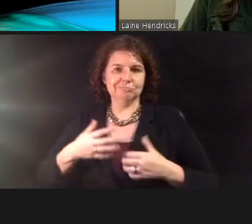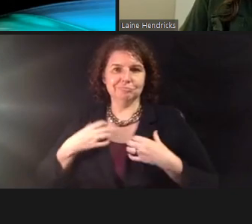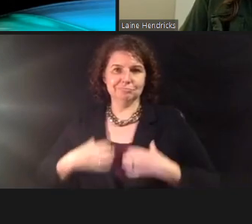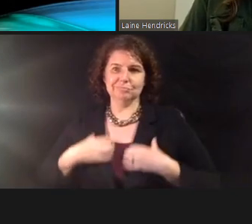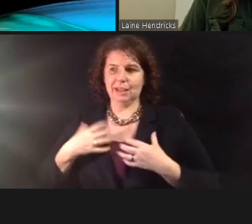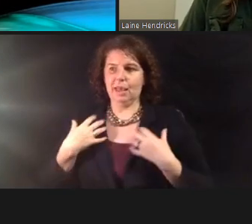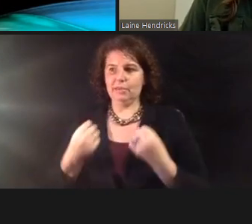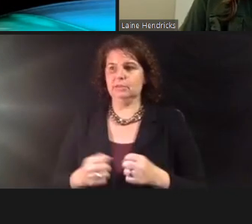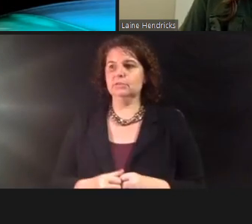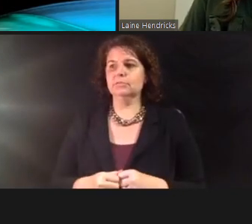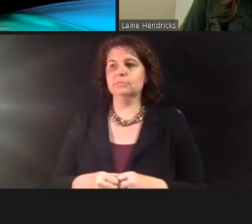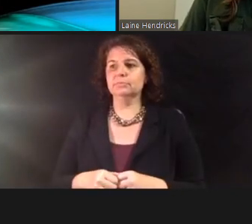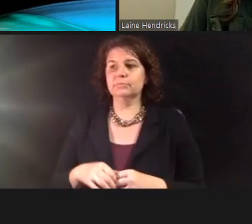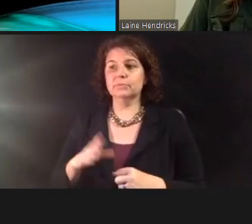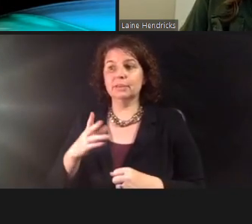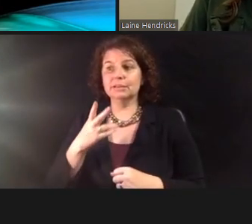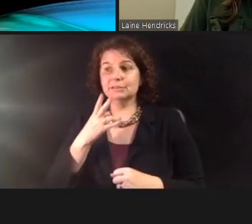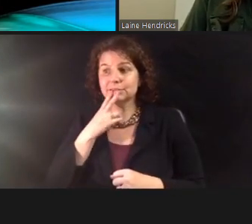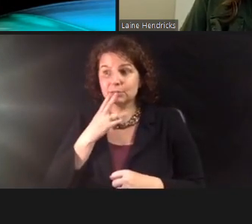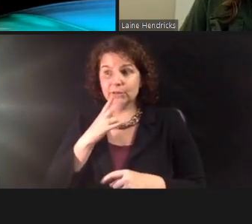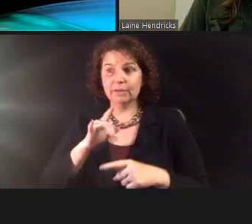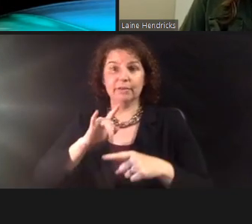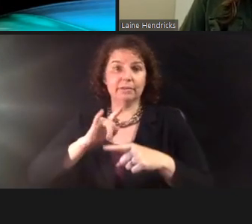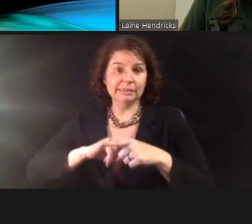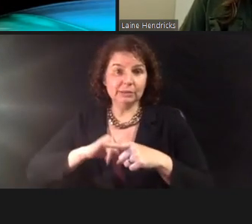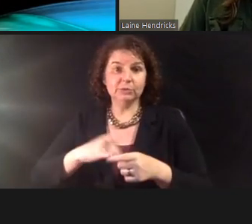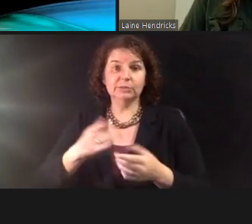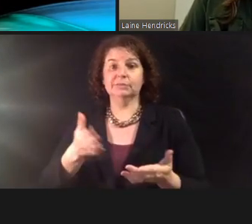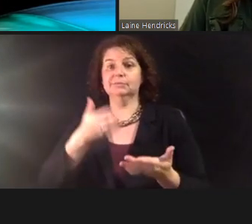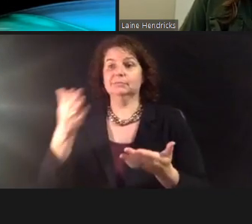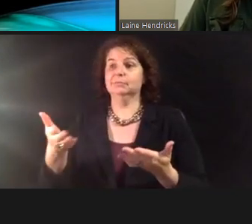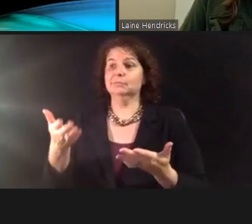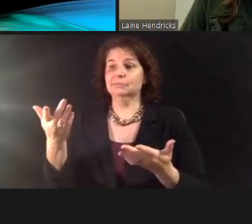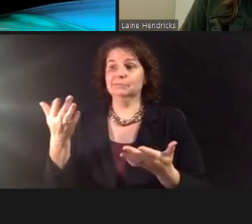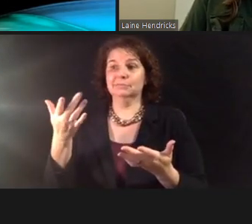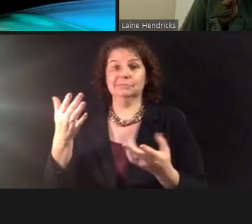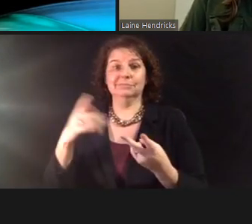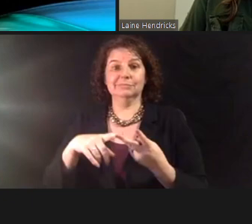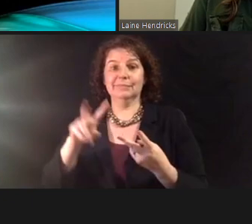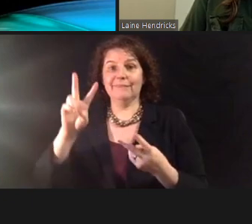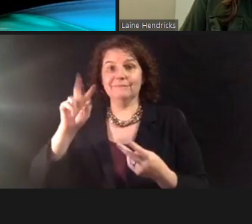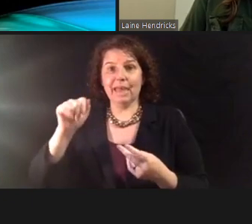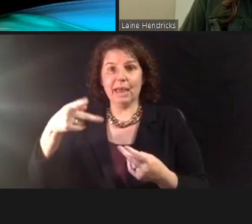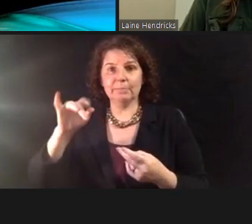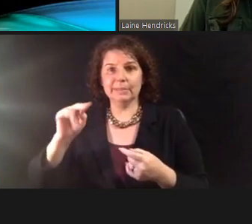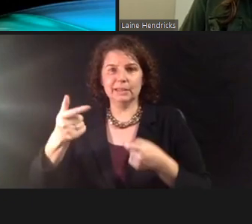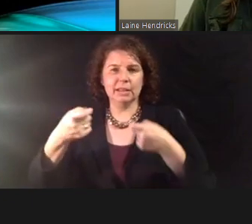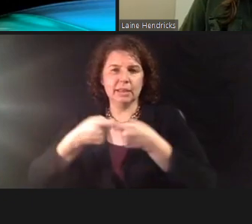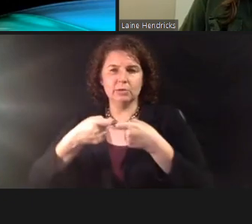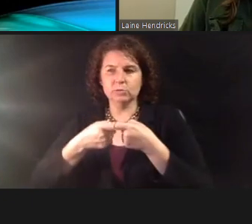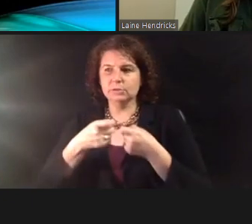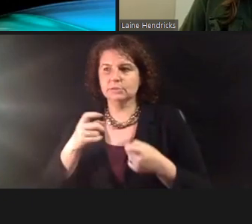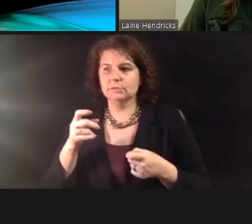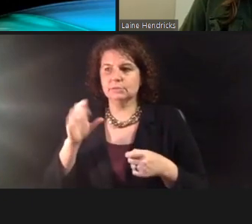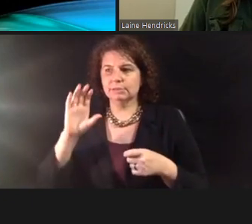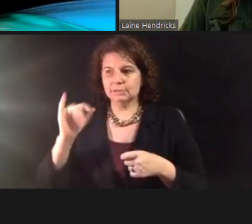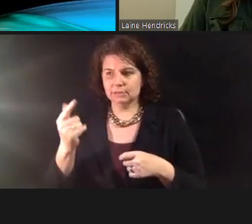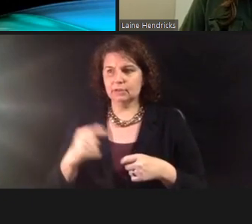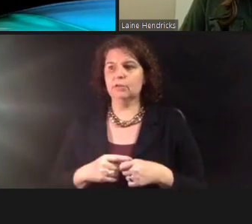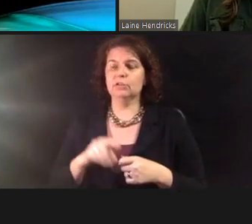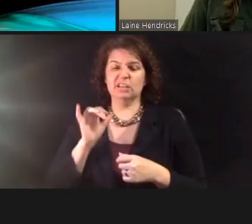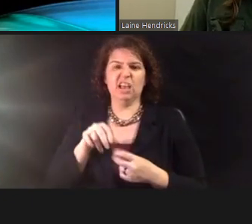and vaping. Those are things that also we know have a very clear harm to our